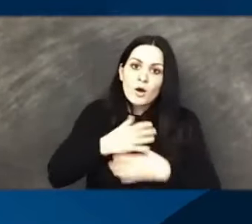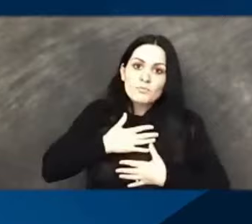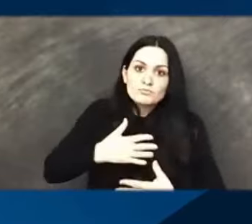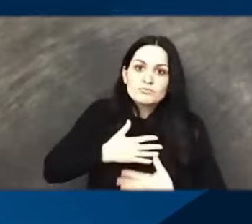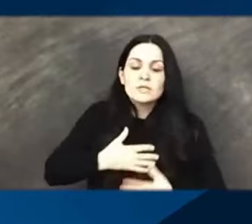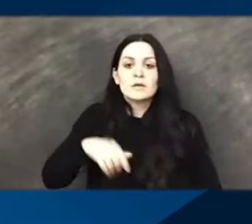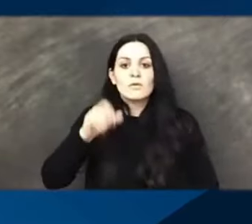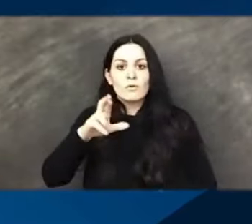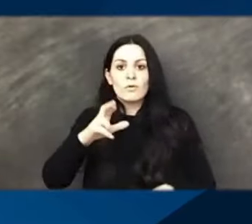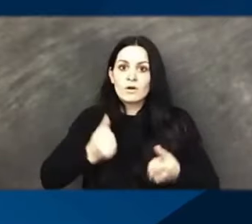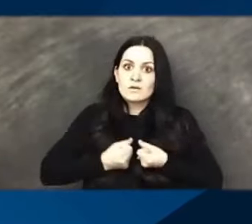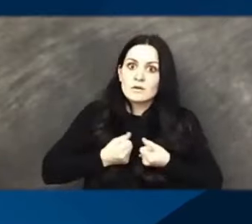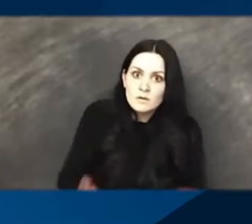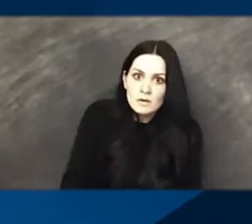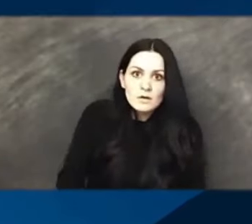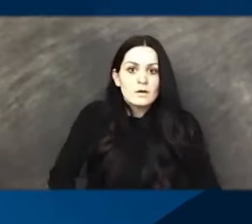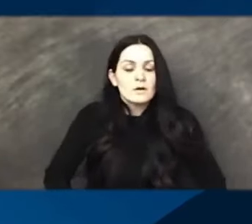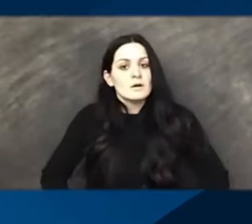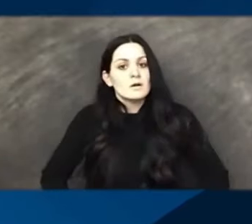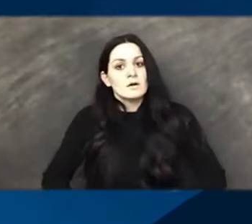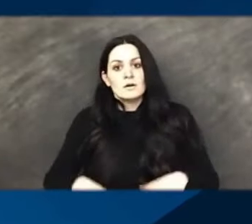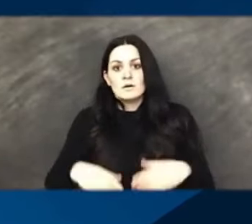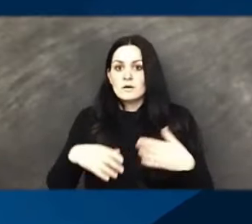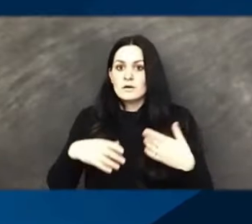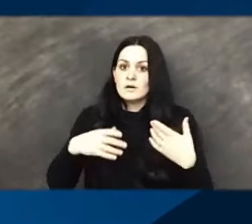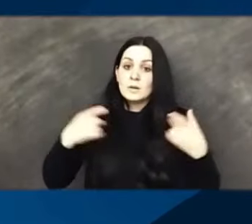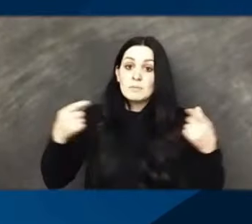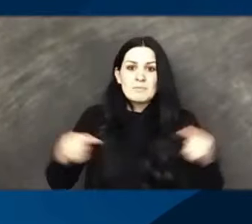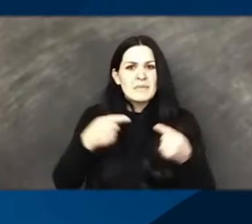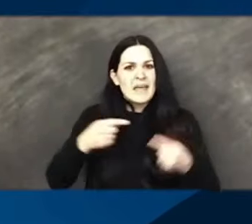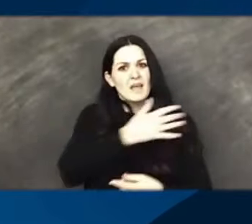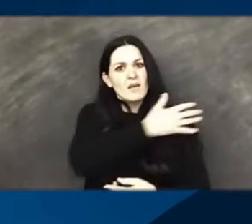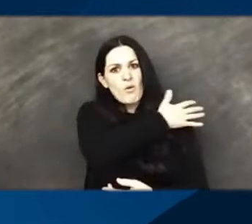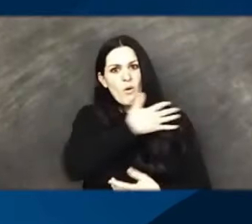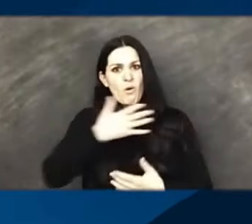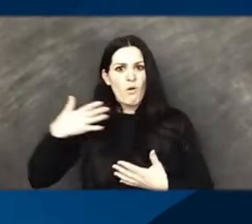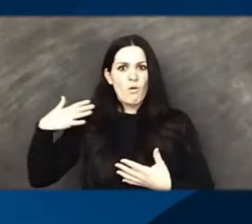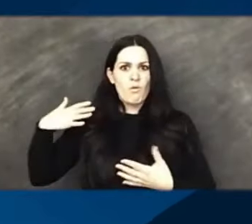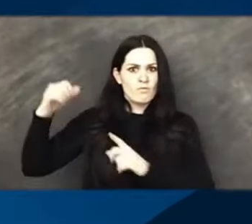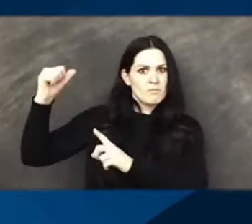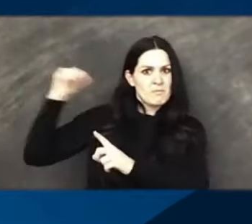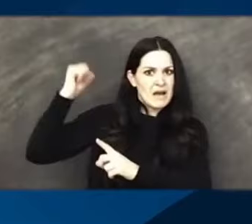extreme fatigue, pain across the whole upper body or across the back.